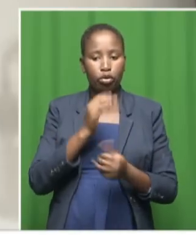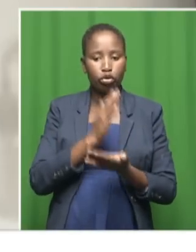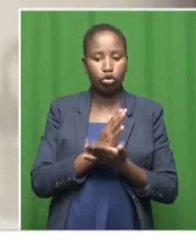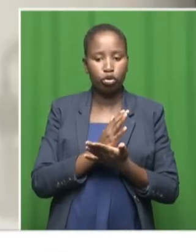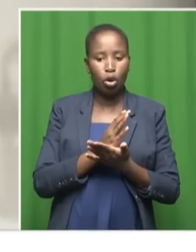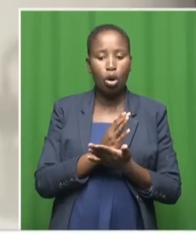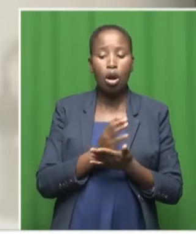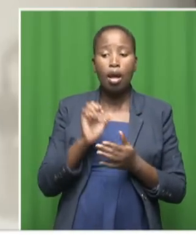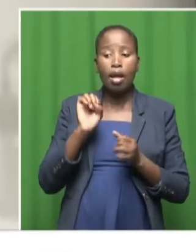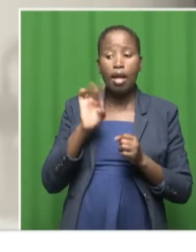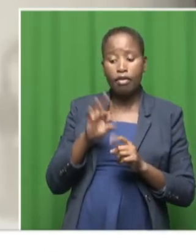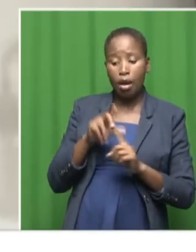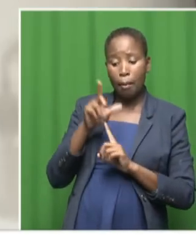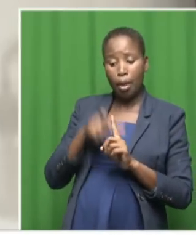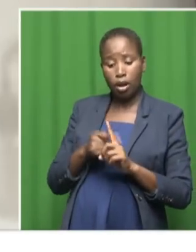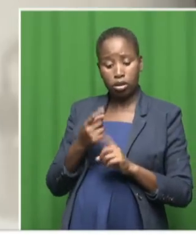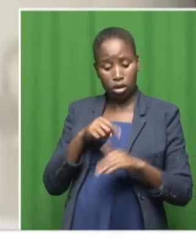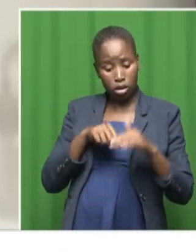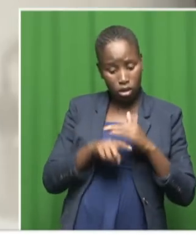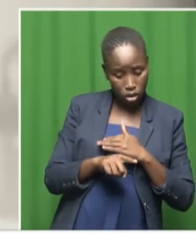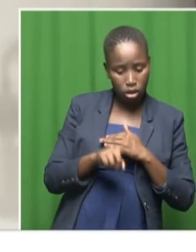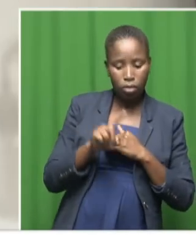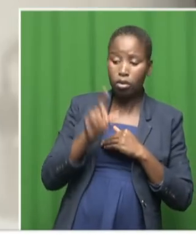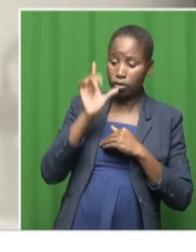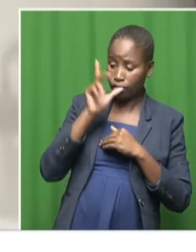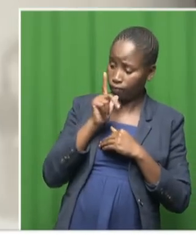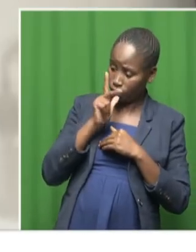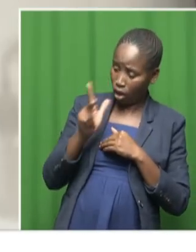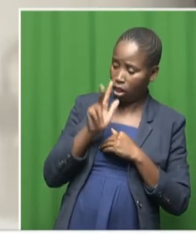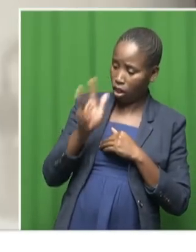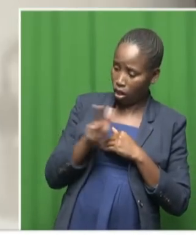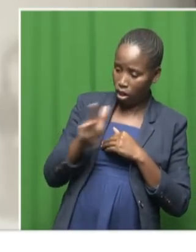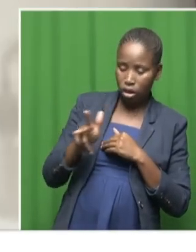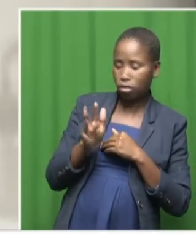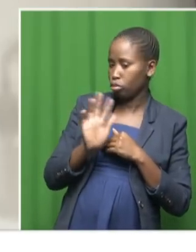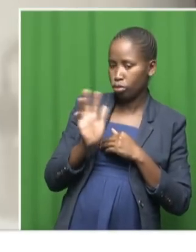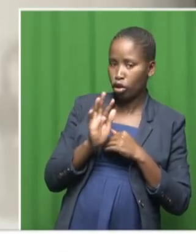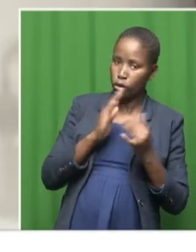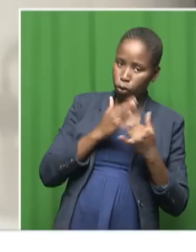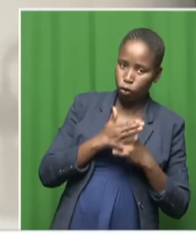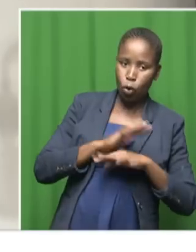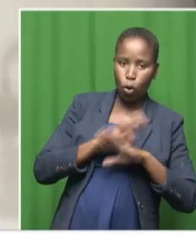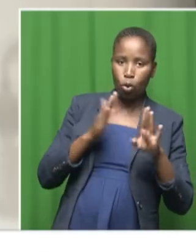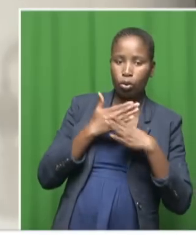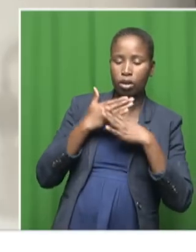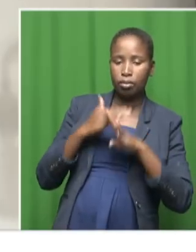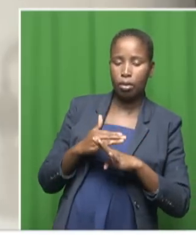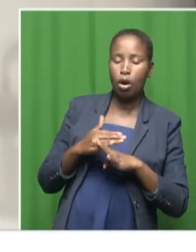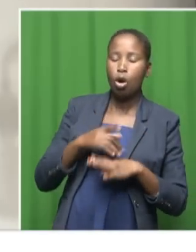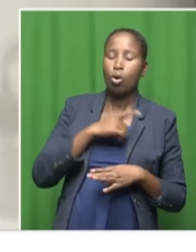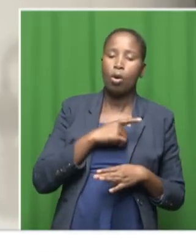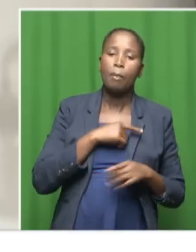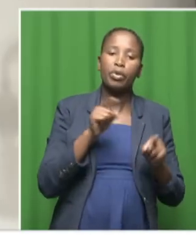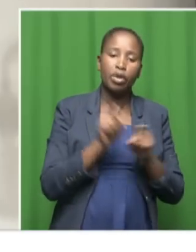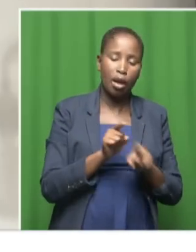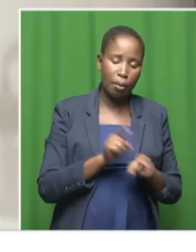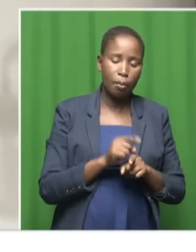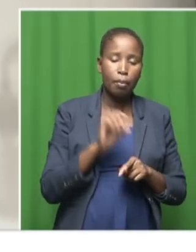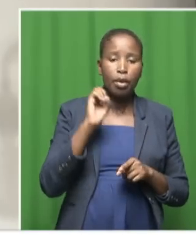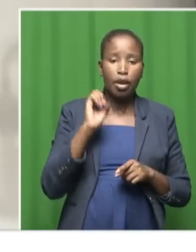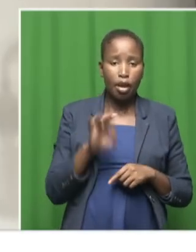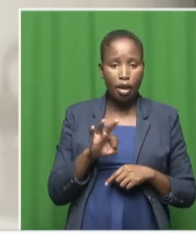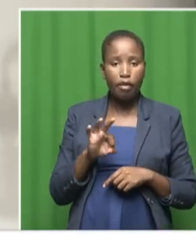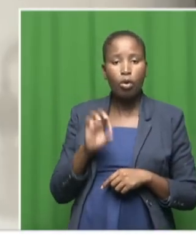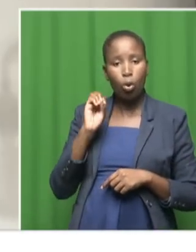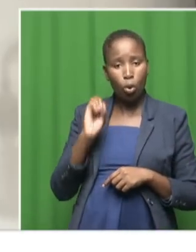people know that they aren't meant to utilize those areas. However, a really difficult challenge that we have experienced is that even when there is